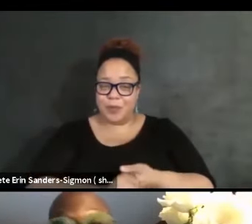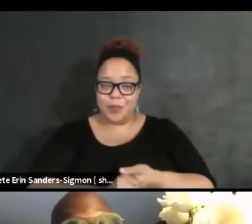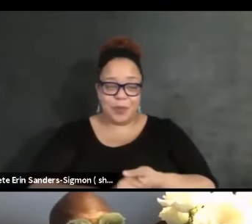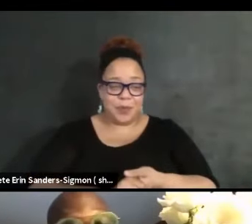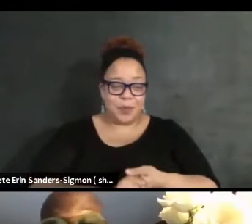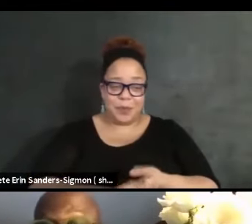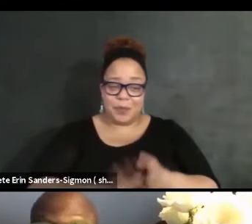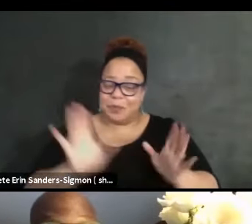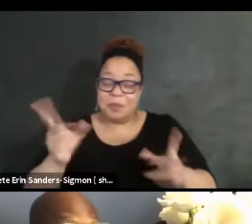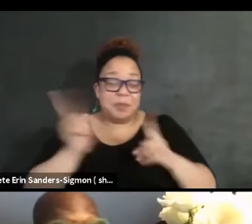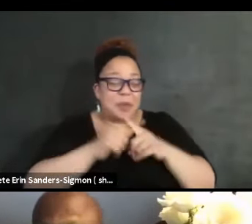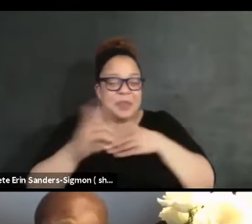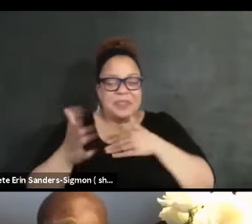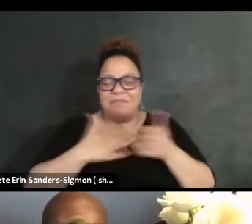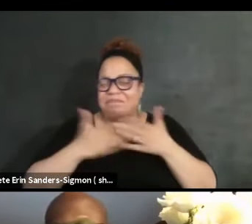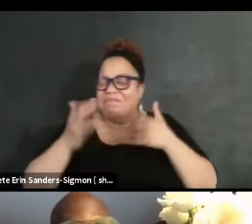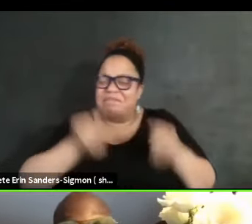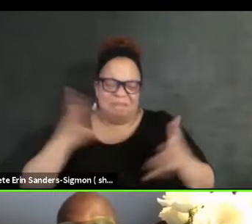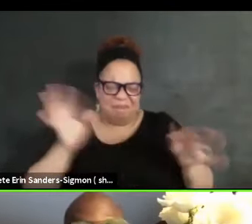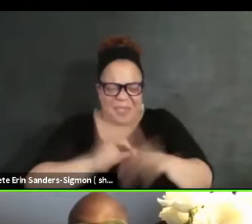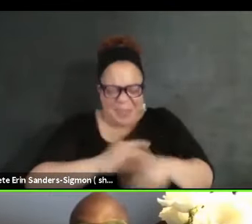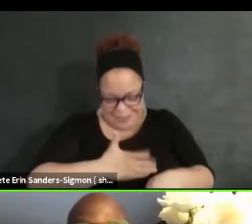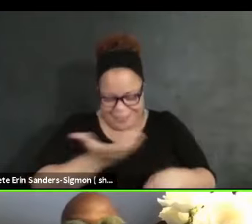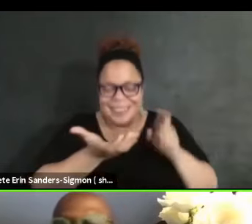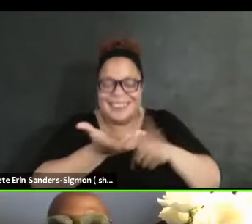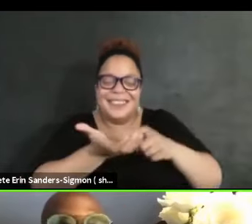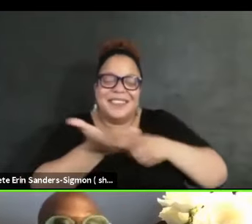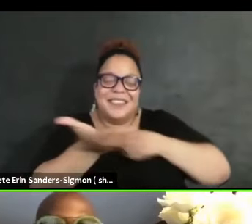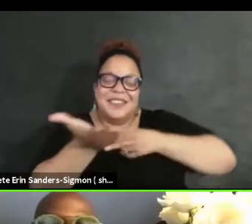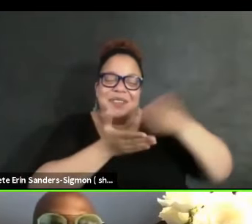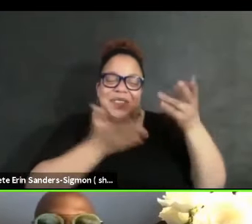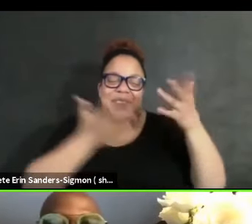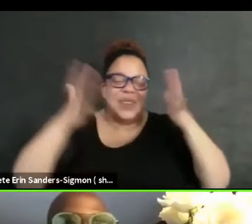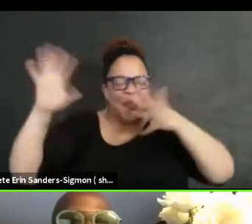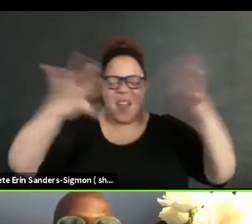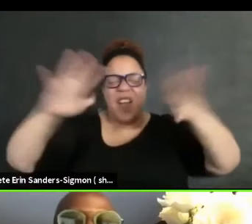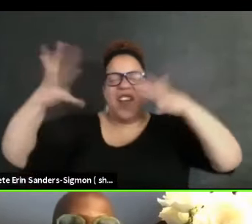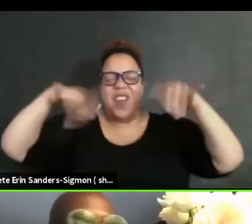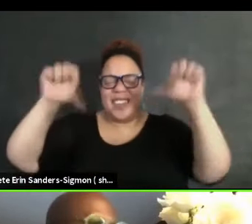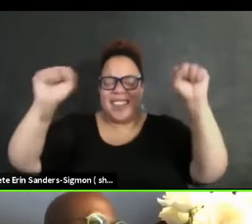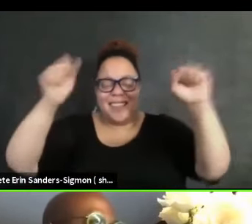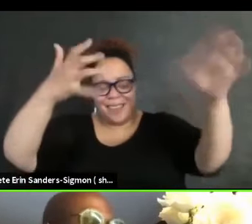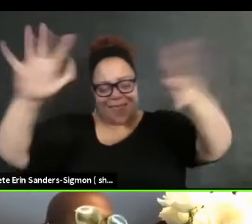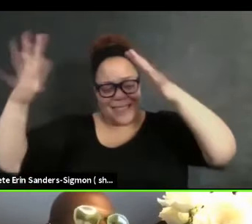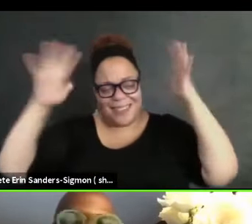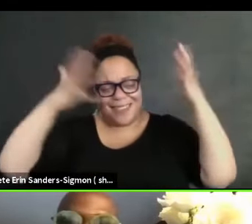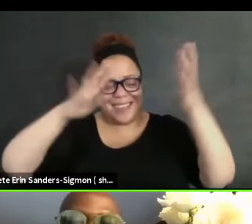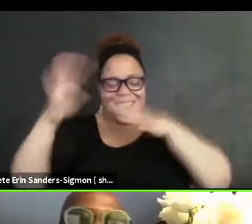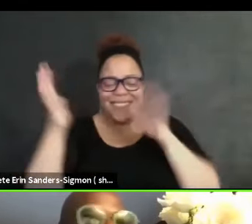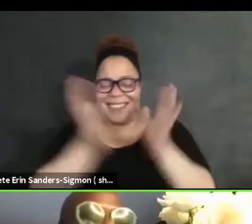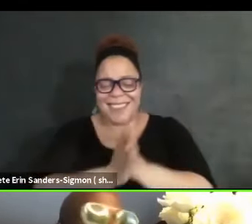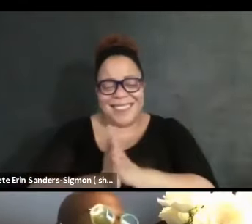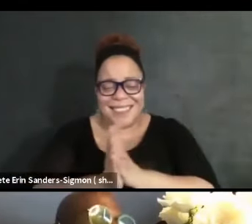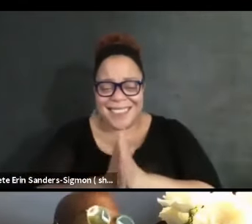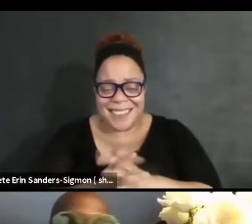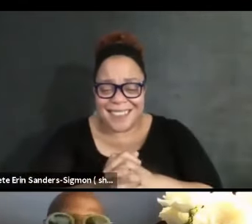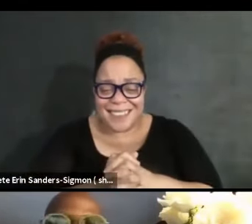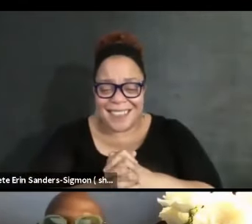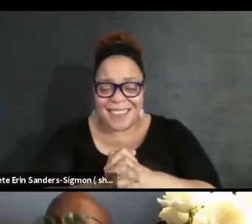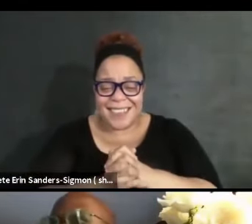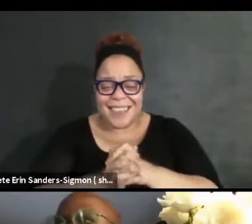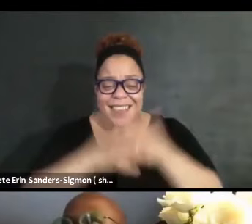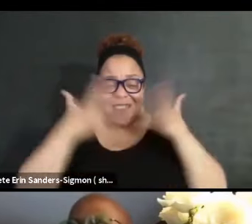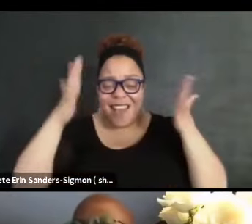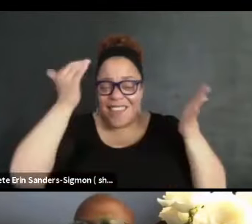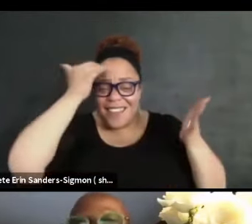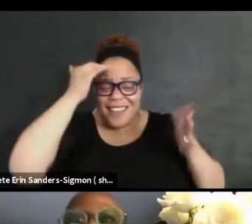nuts. Yeah, so it has to. You already know. You already Ooh. Know. We, you know, this is church right up in here. I can't, all up in here. I can't